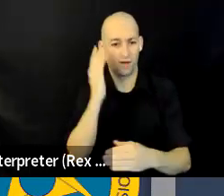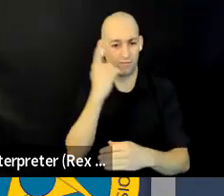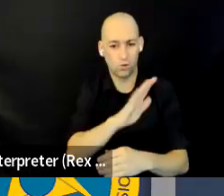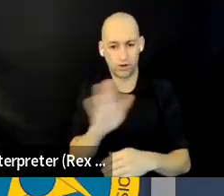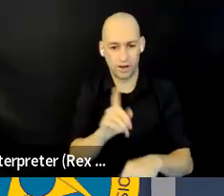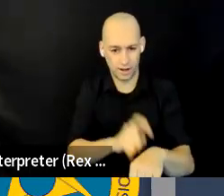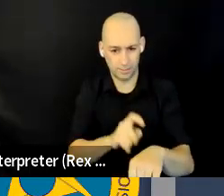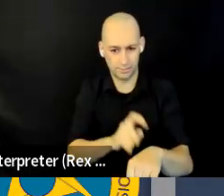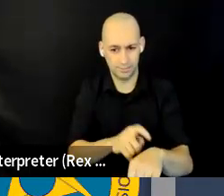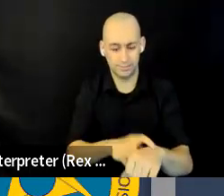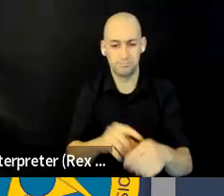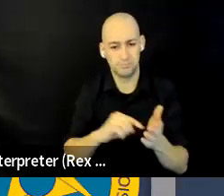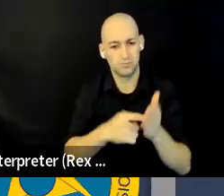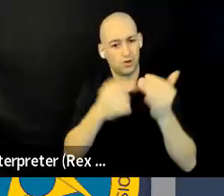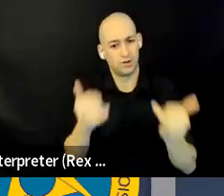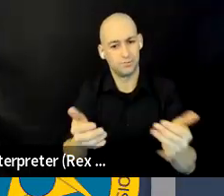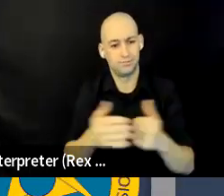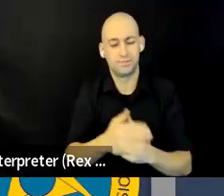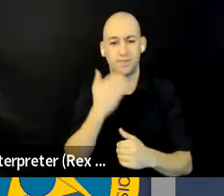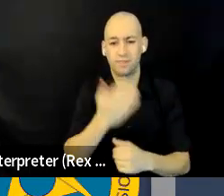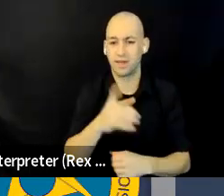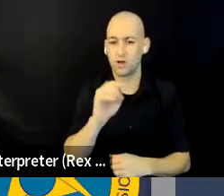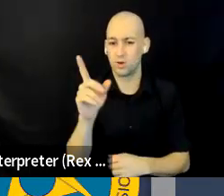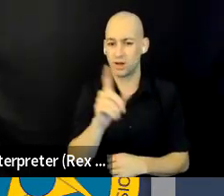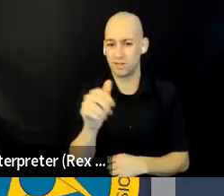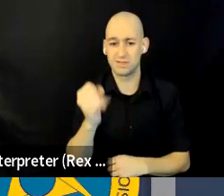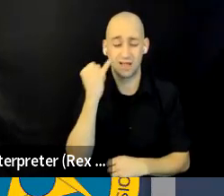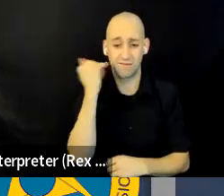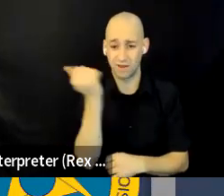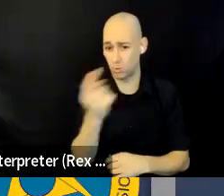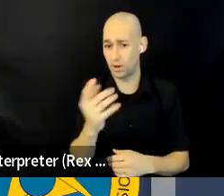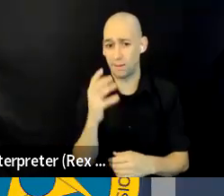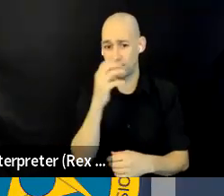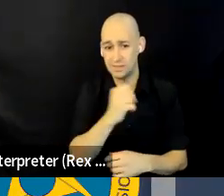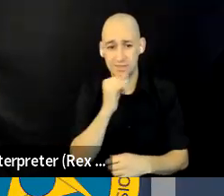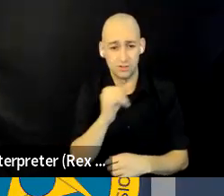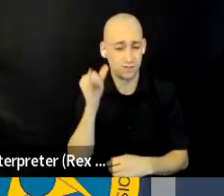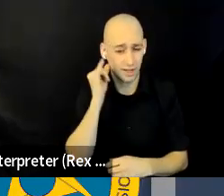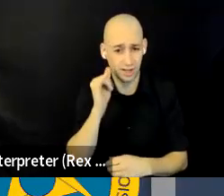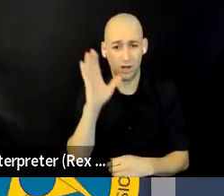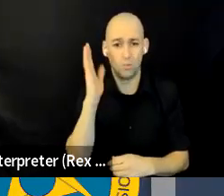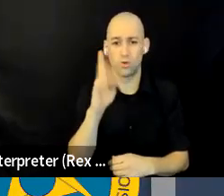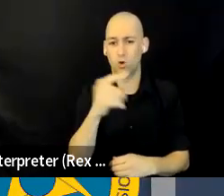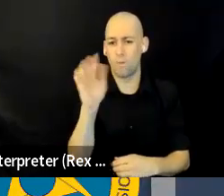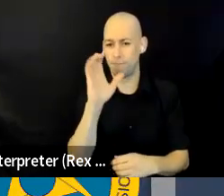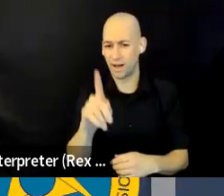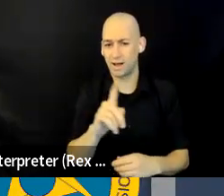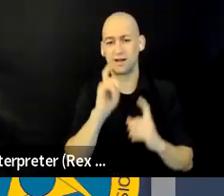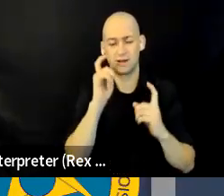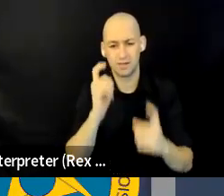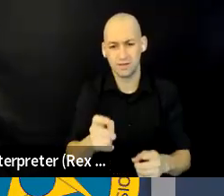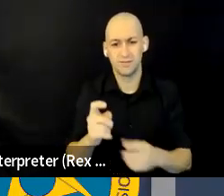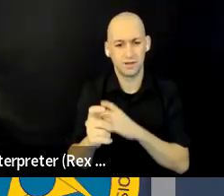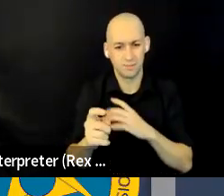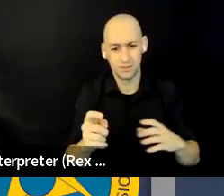Thank you, Douglas. So if anyone missed yesterday, we'll go back and have all our commissioners give their reports again. No, I'm